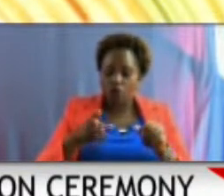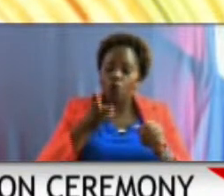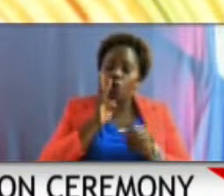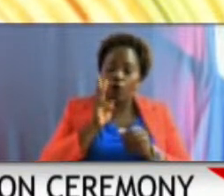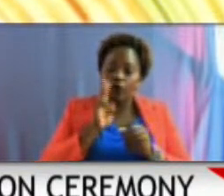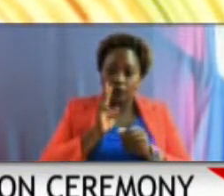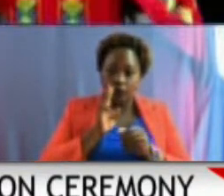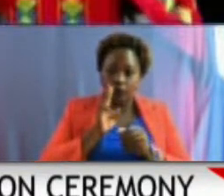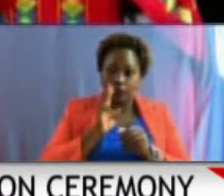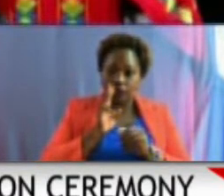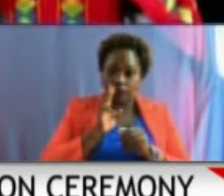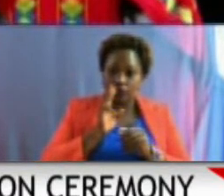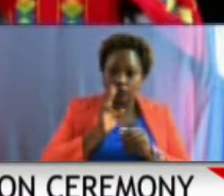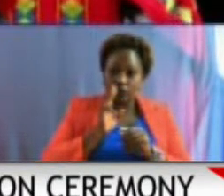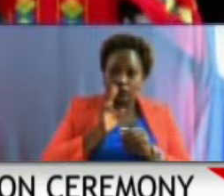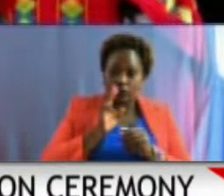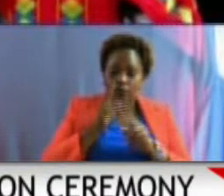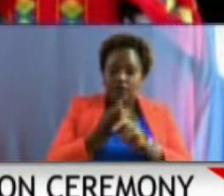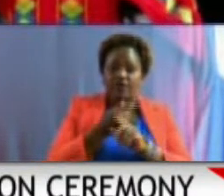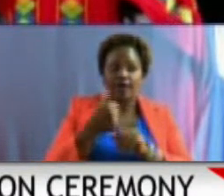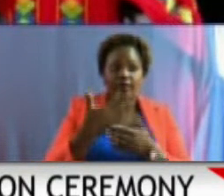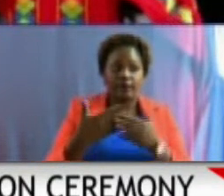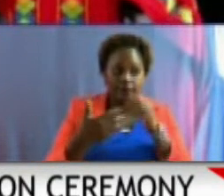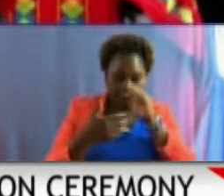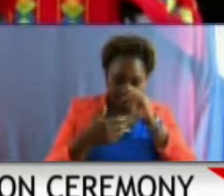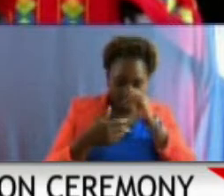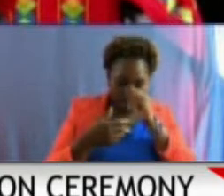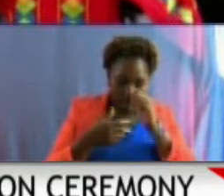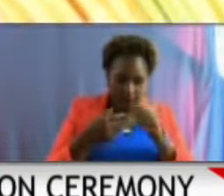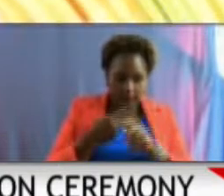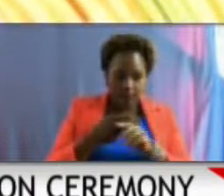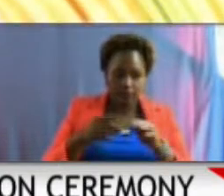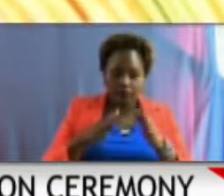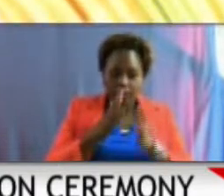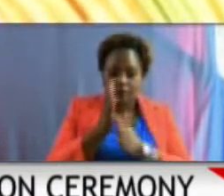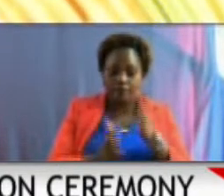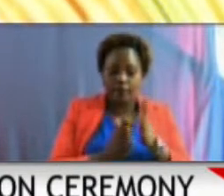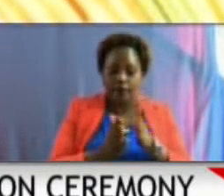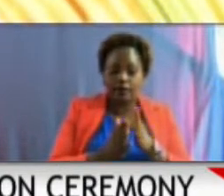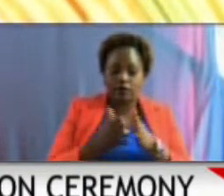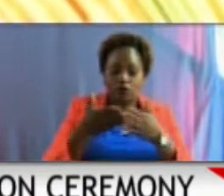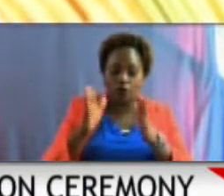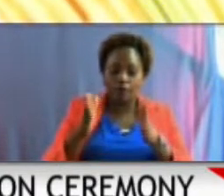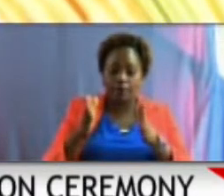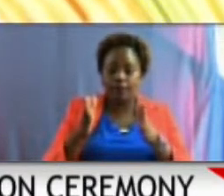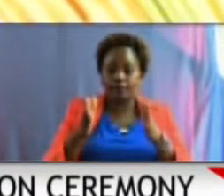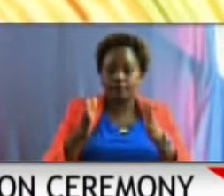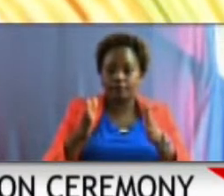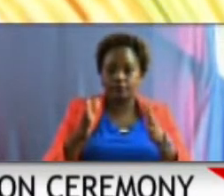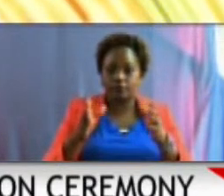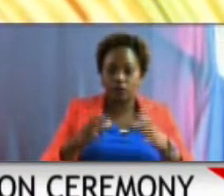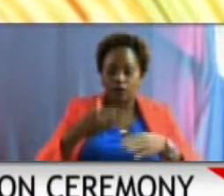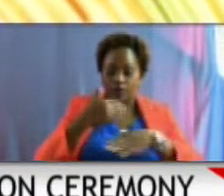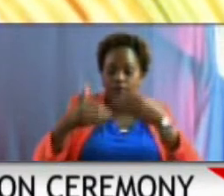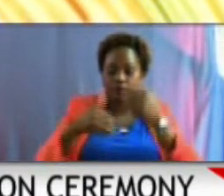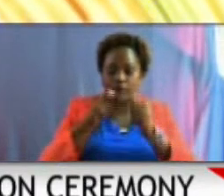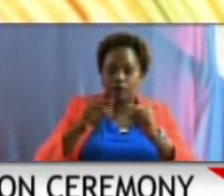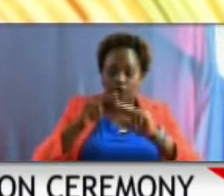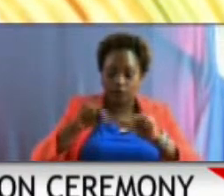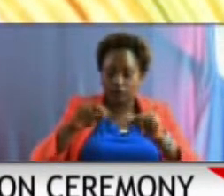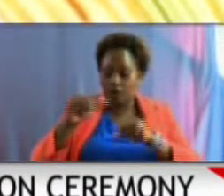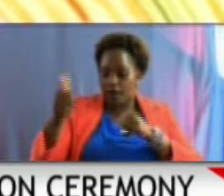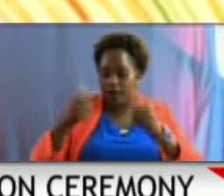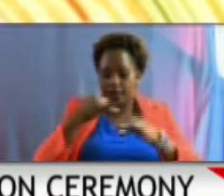water, and etc. analysis. We plan to open the lab to researchers from